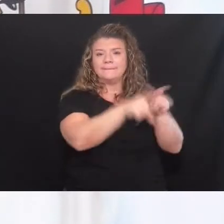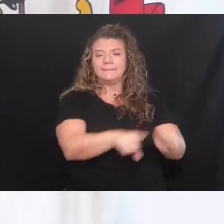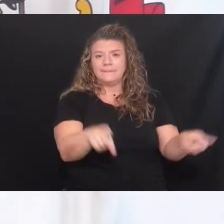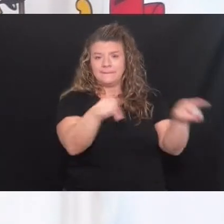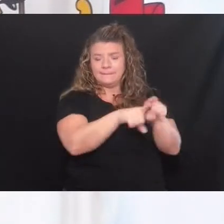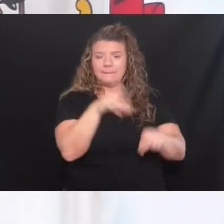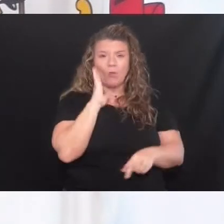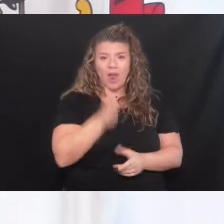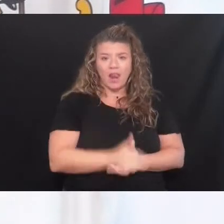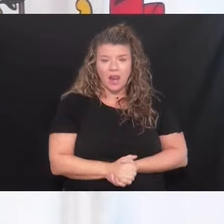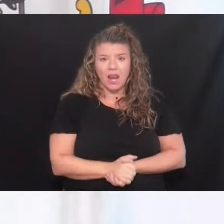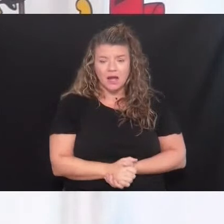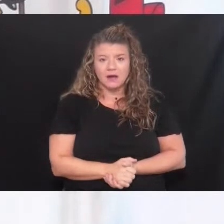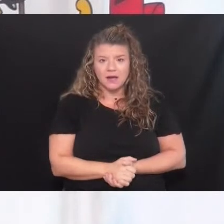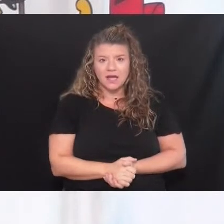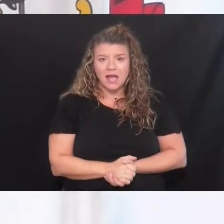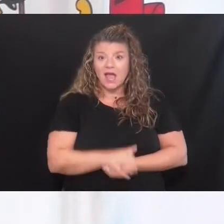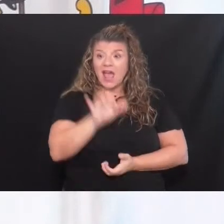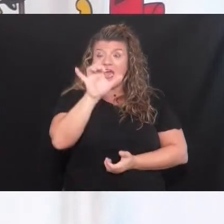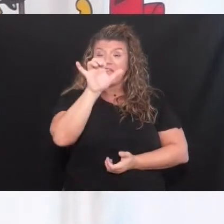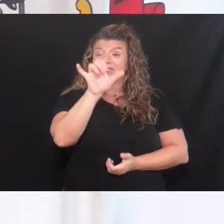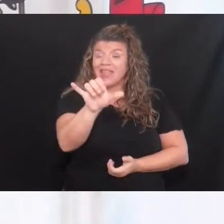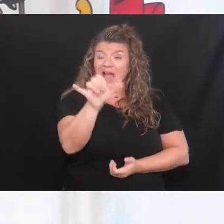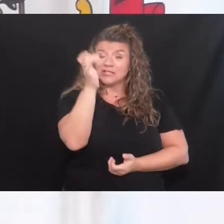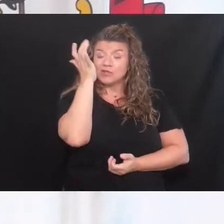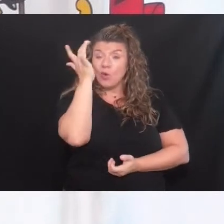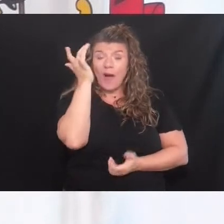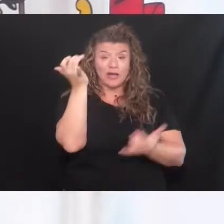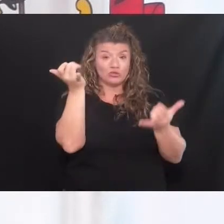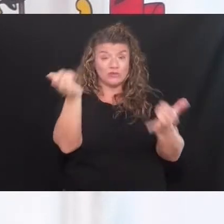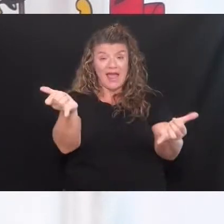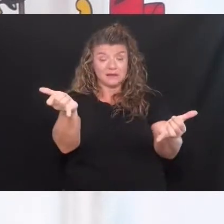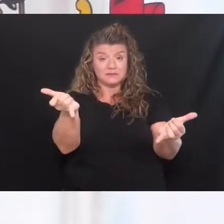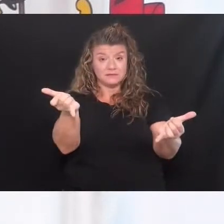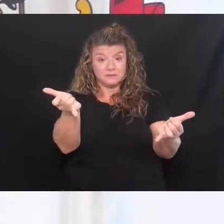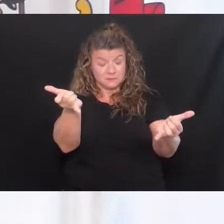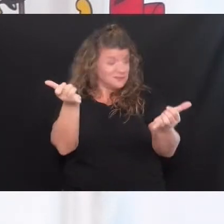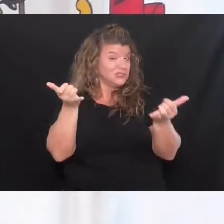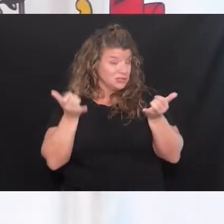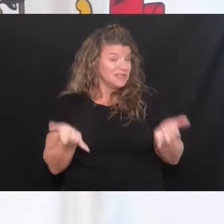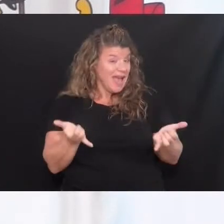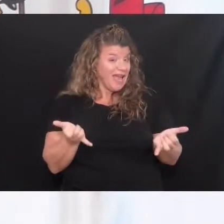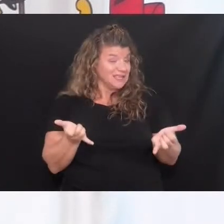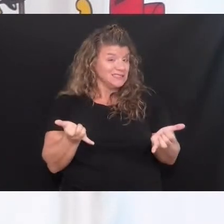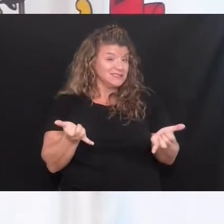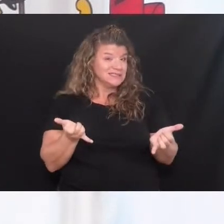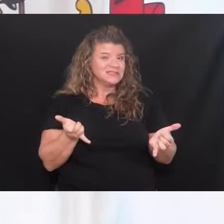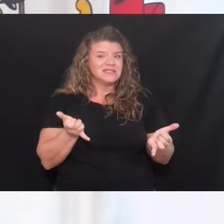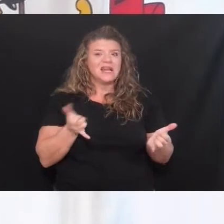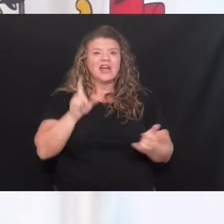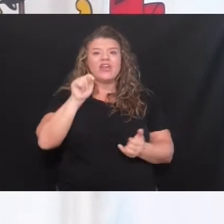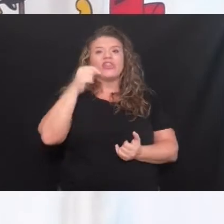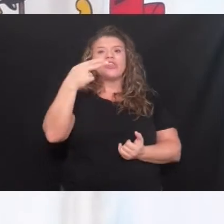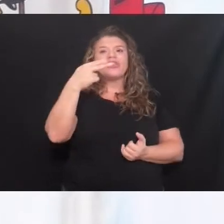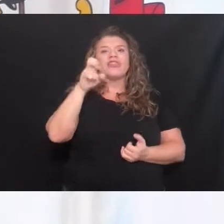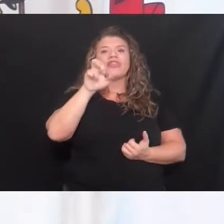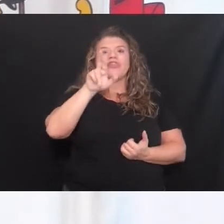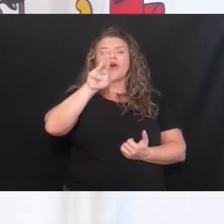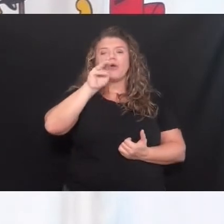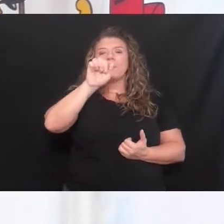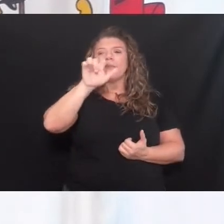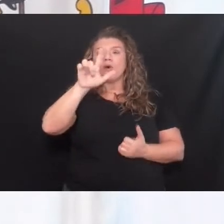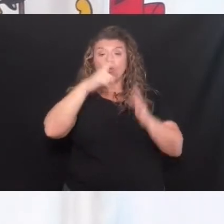Absolutely. That's why today that The thermal coals, of which